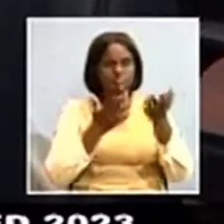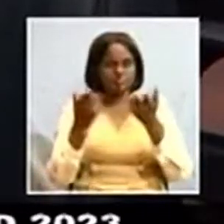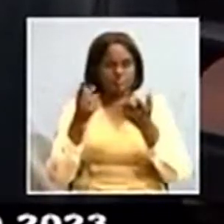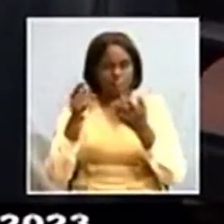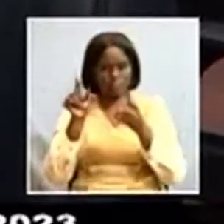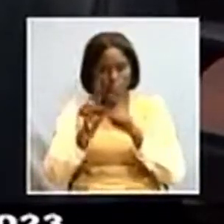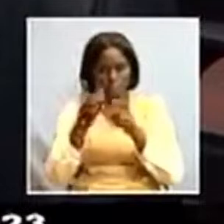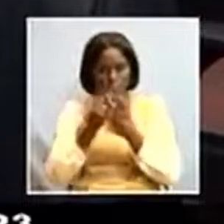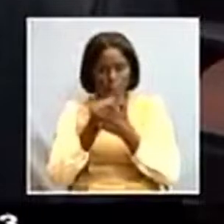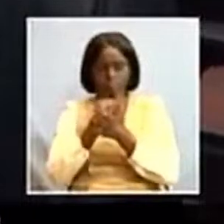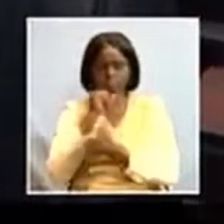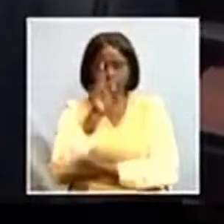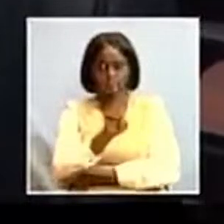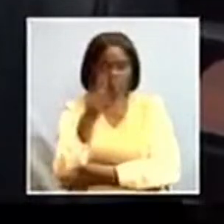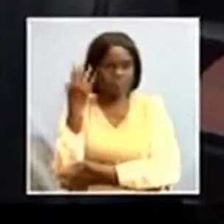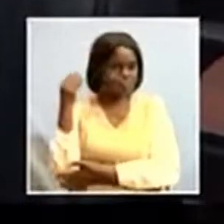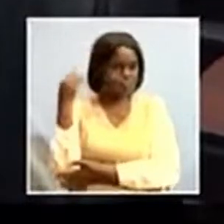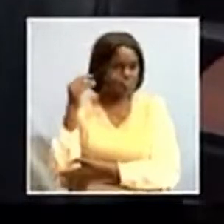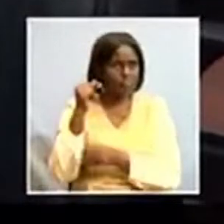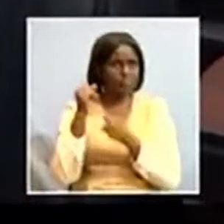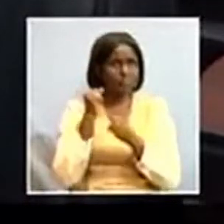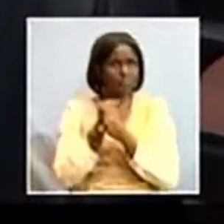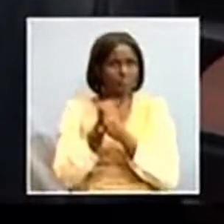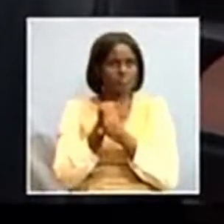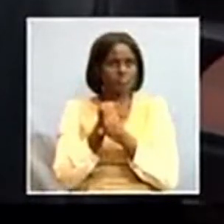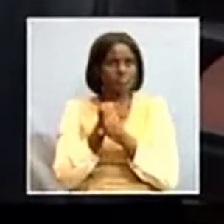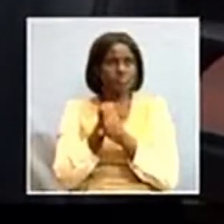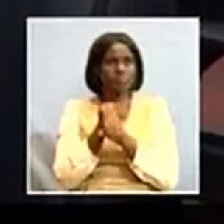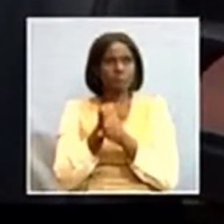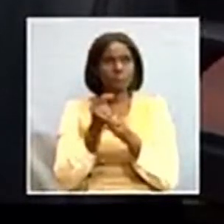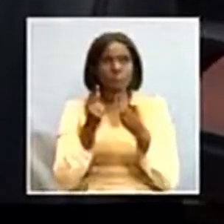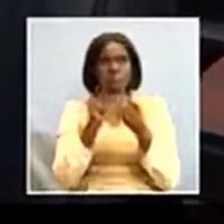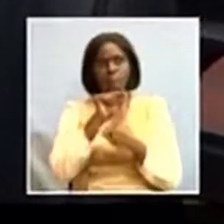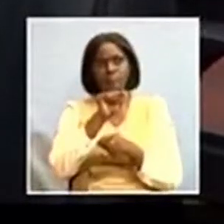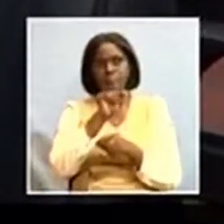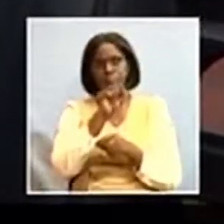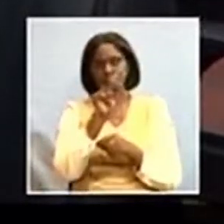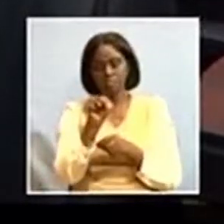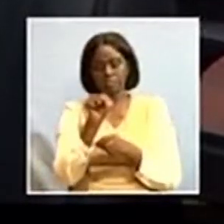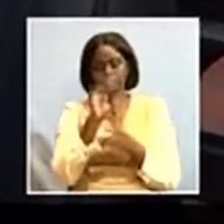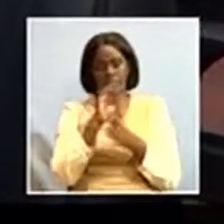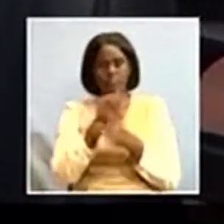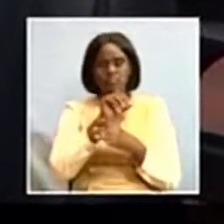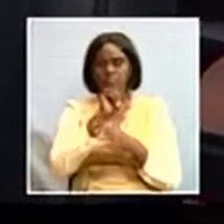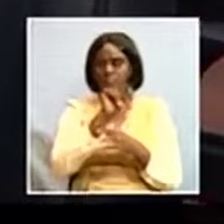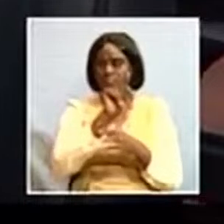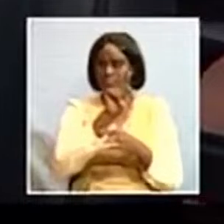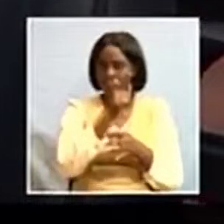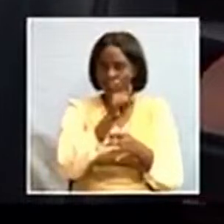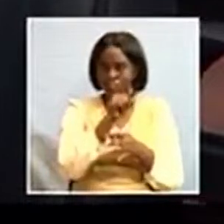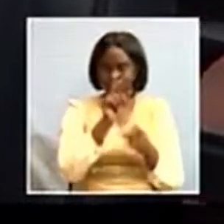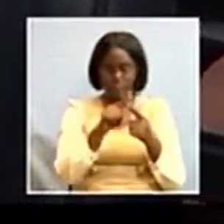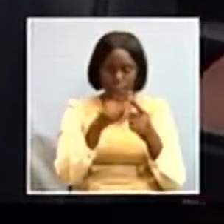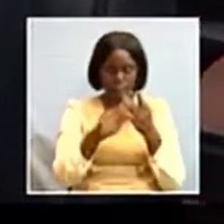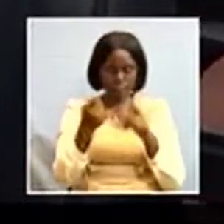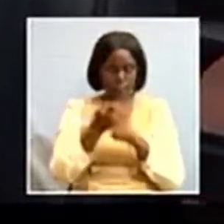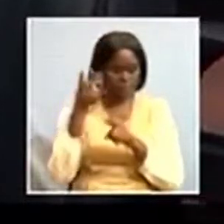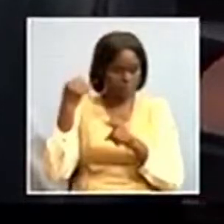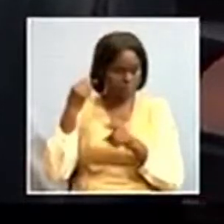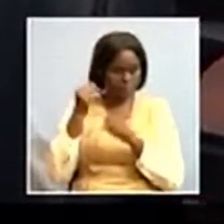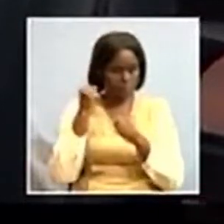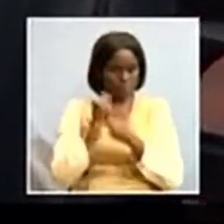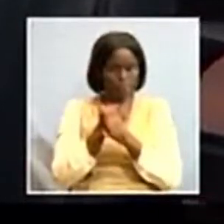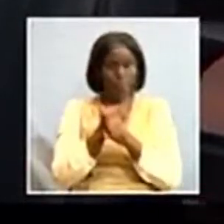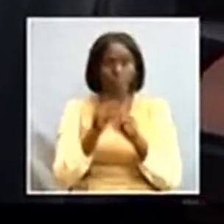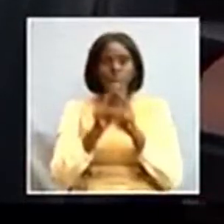is the unspent funds from the previous year. We don't mind whether it's 2022 or it is 2021, but from the previous